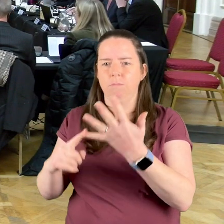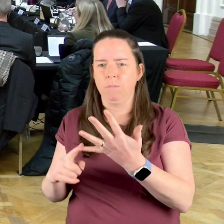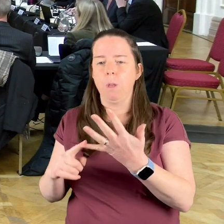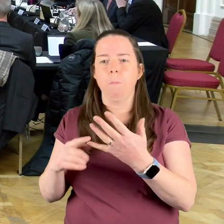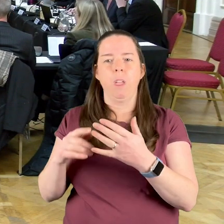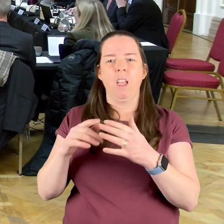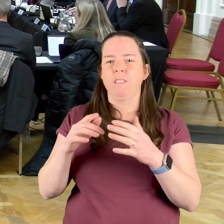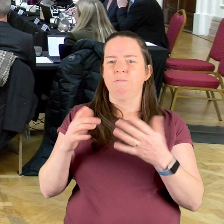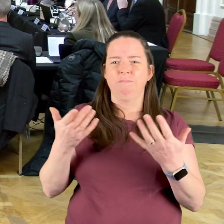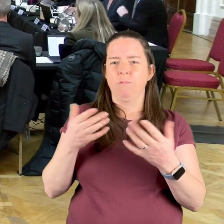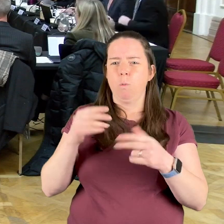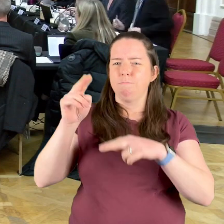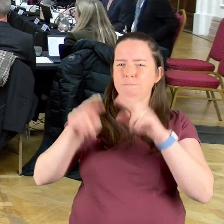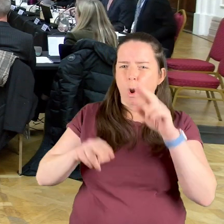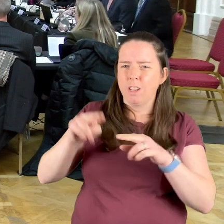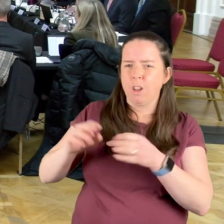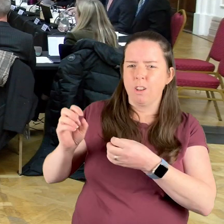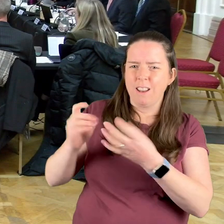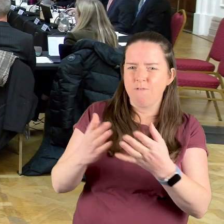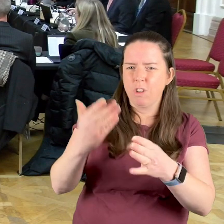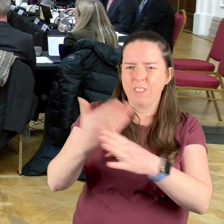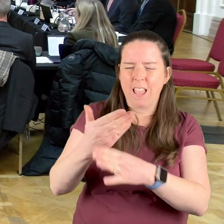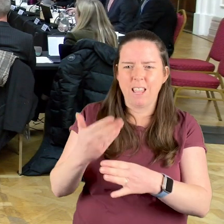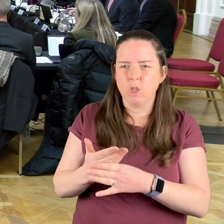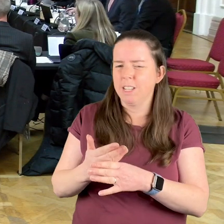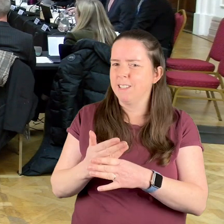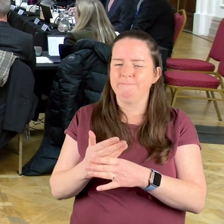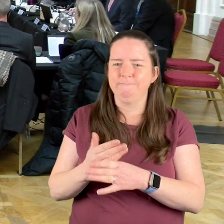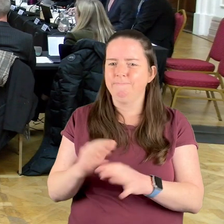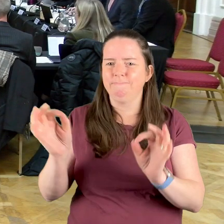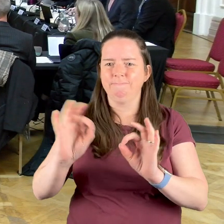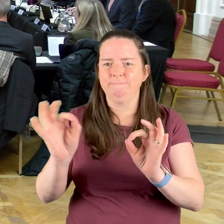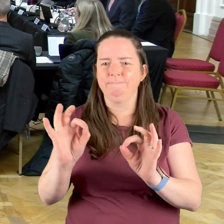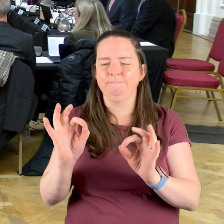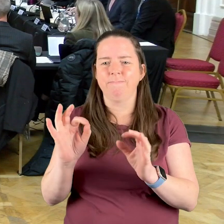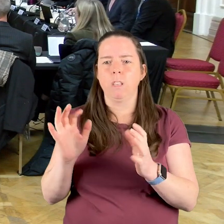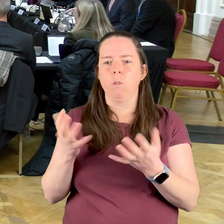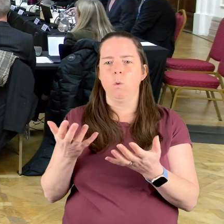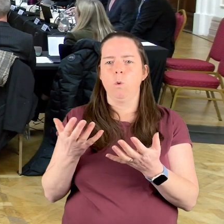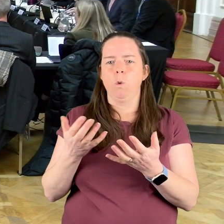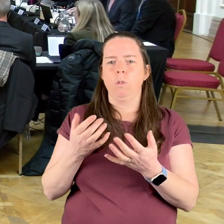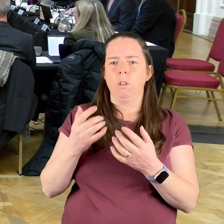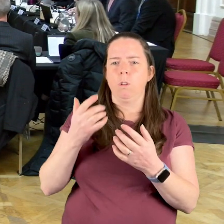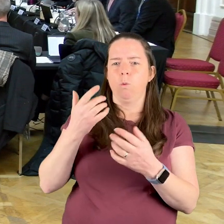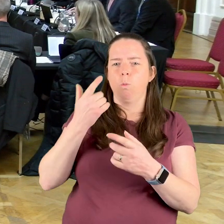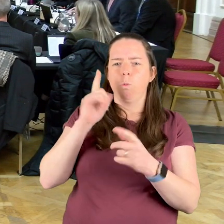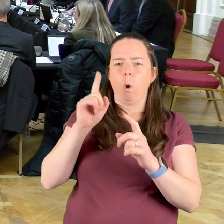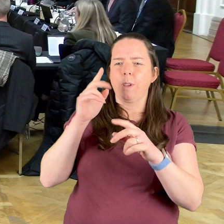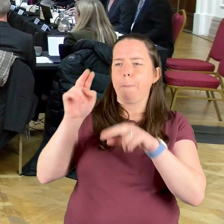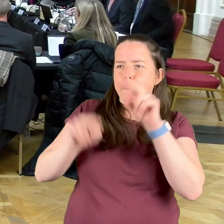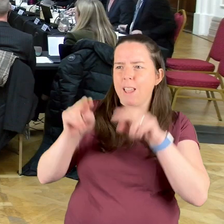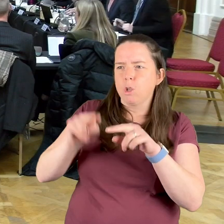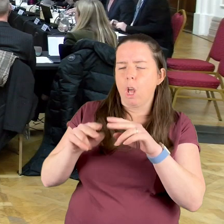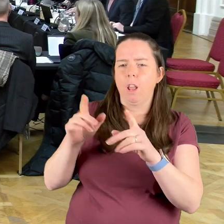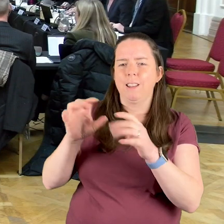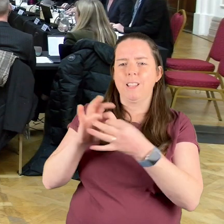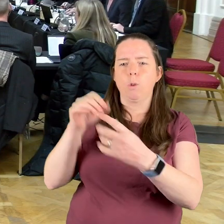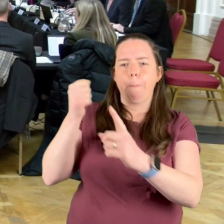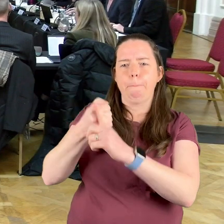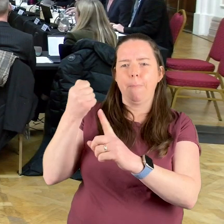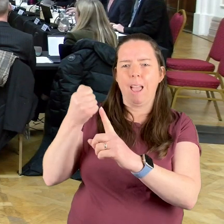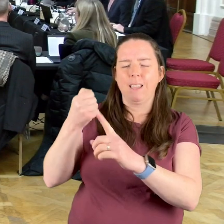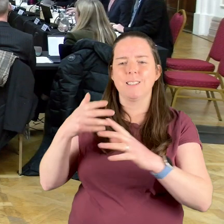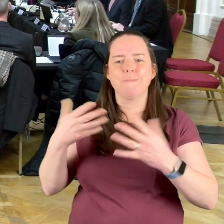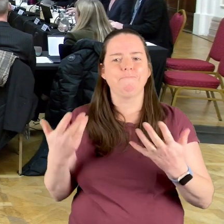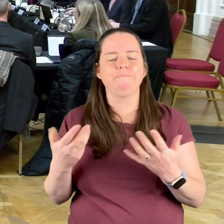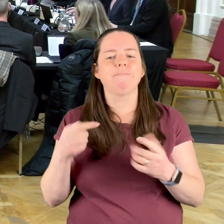is nowhere we actually monitor the delivery of those actions, or probably things that we can measure in terms of impact that this is making. Again, this